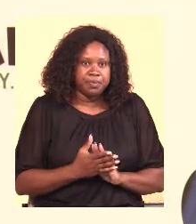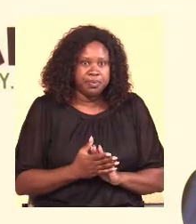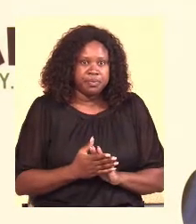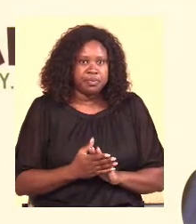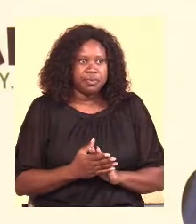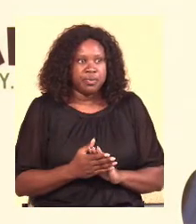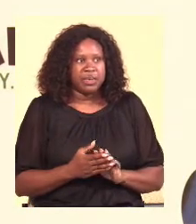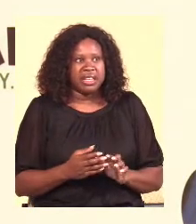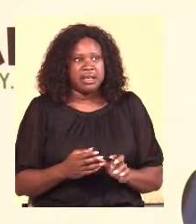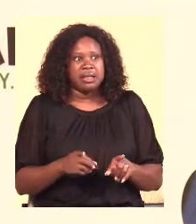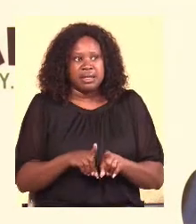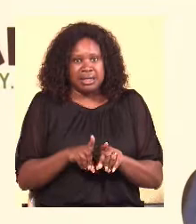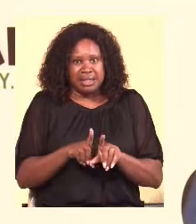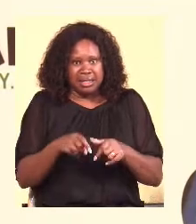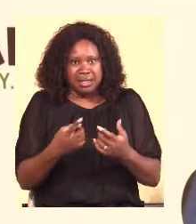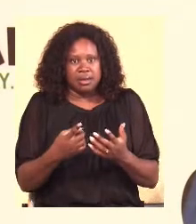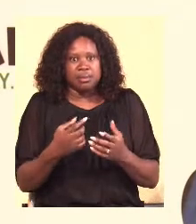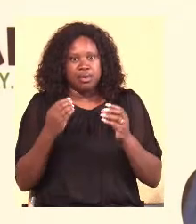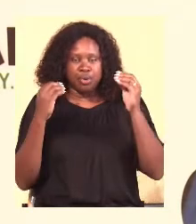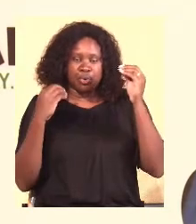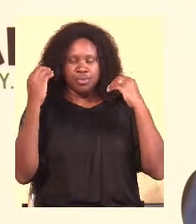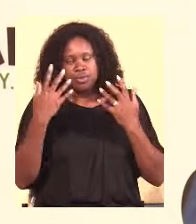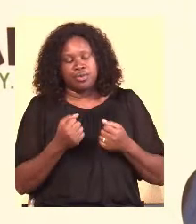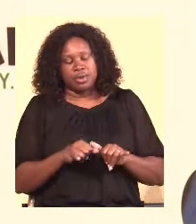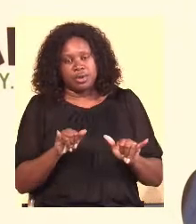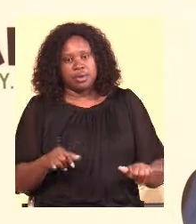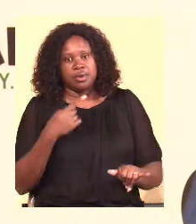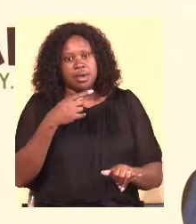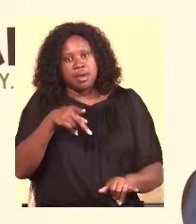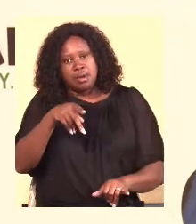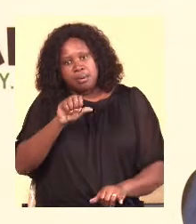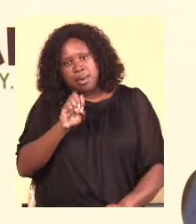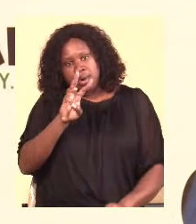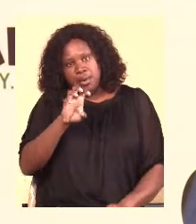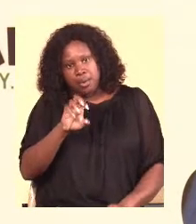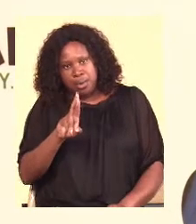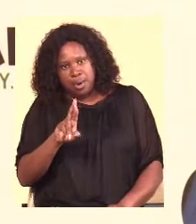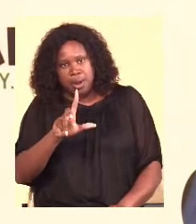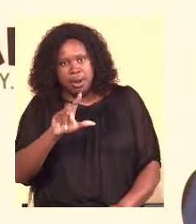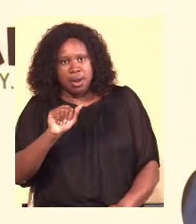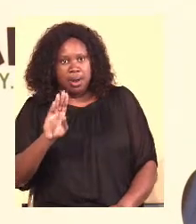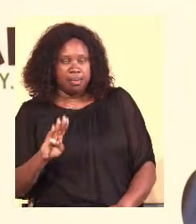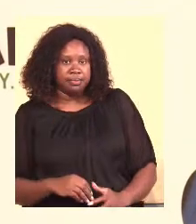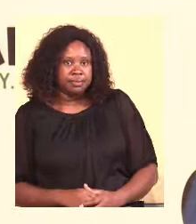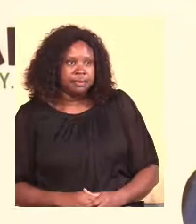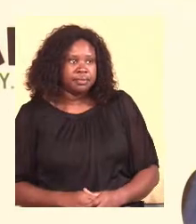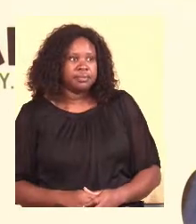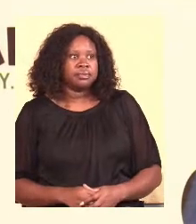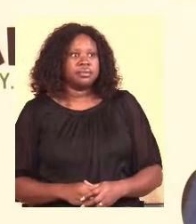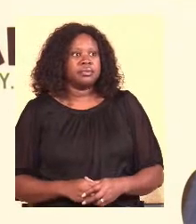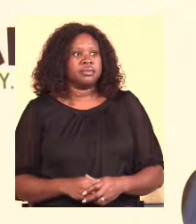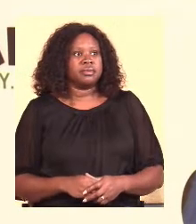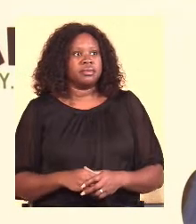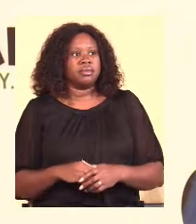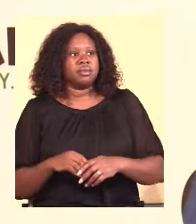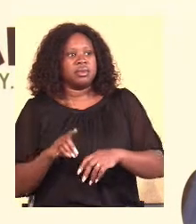simulation. And as a university, we have a system called Power Lab, and I think mostly our veterinary